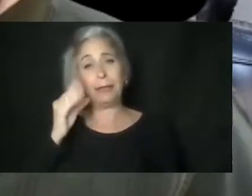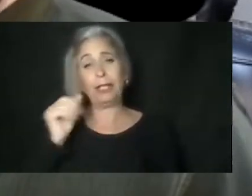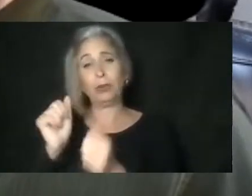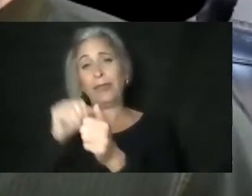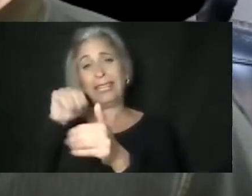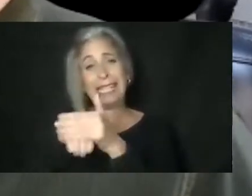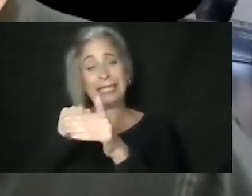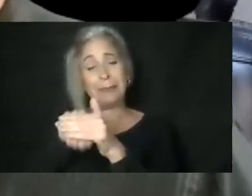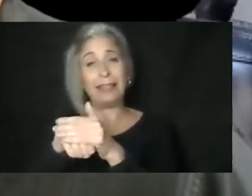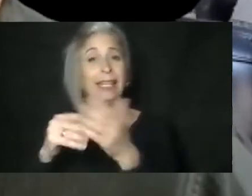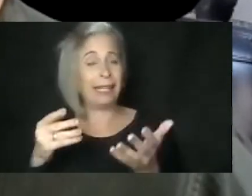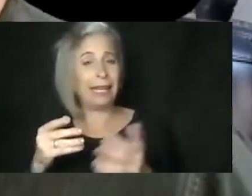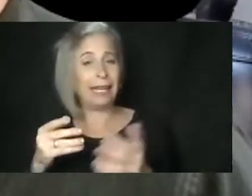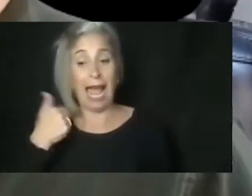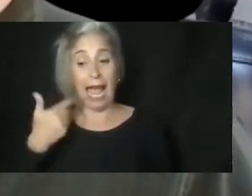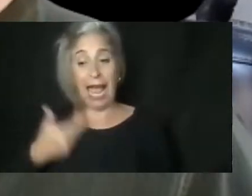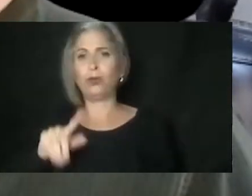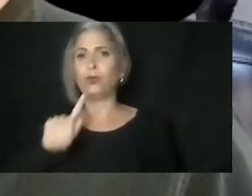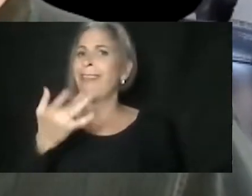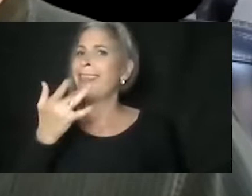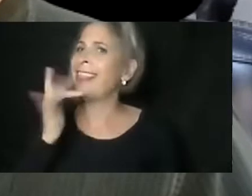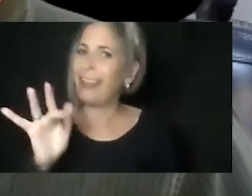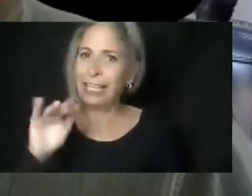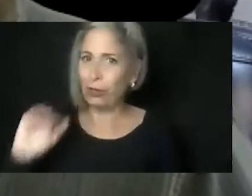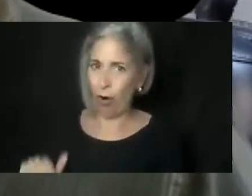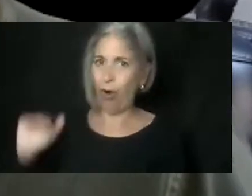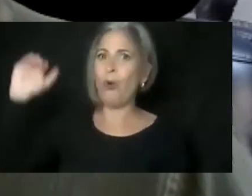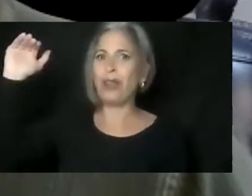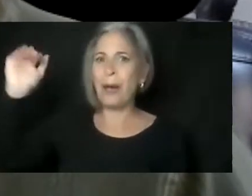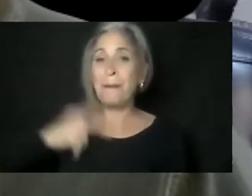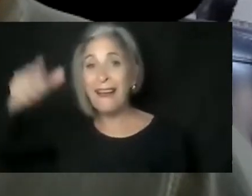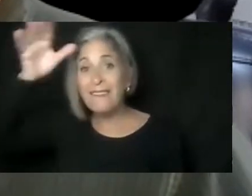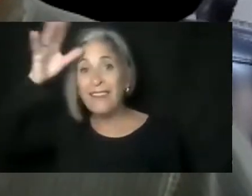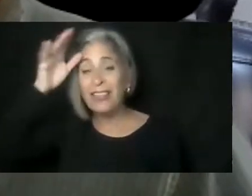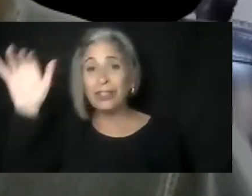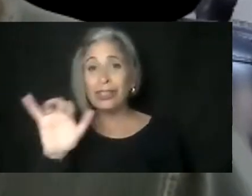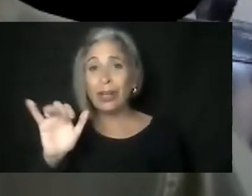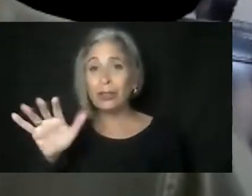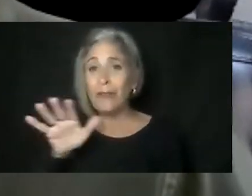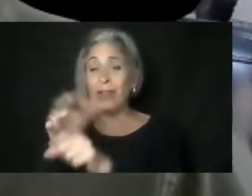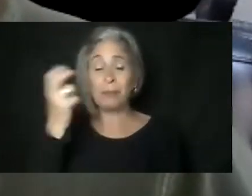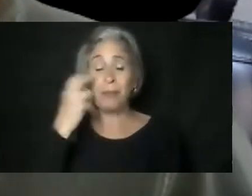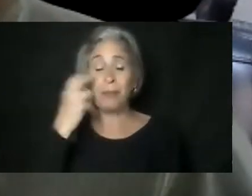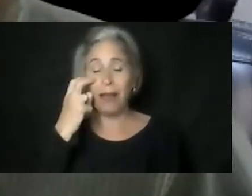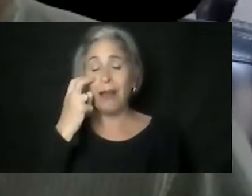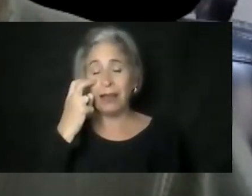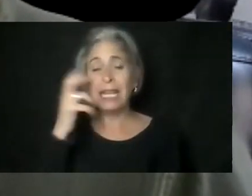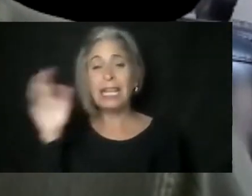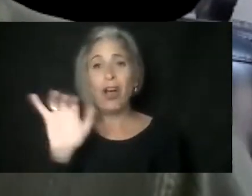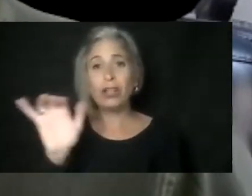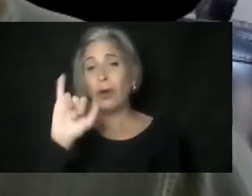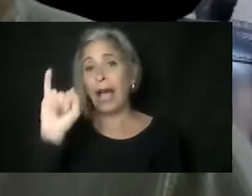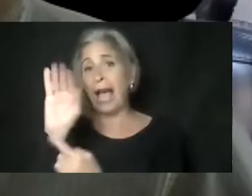accessibility, because I was extremely lucky growing up. My father is also completely blind, and he was also an